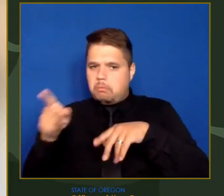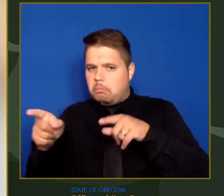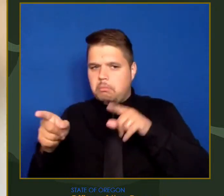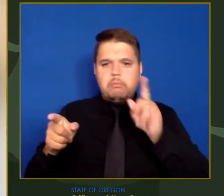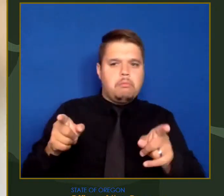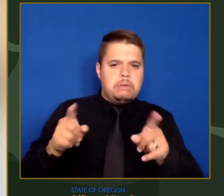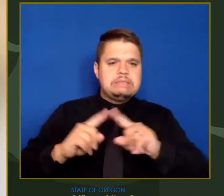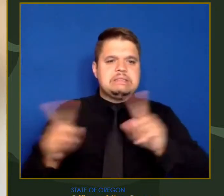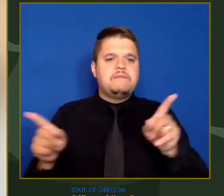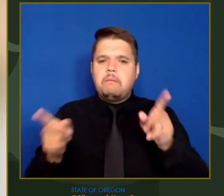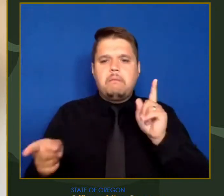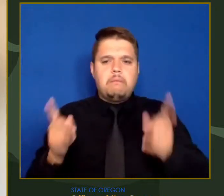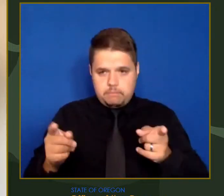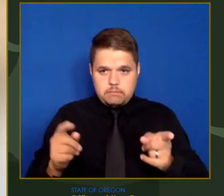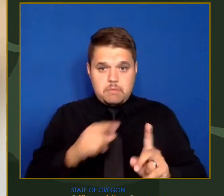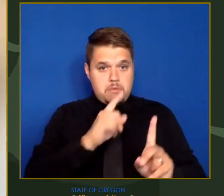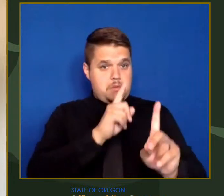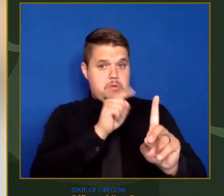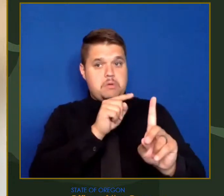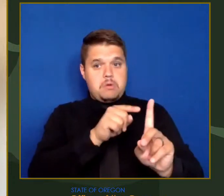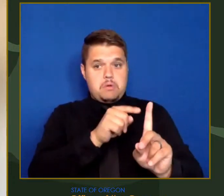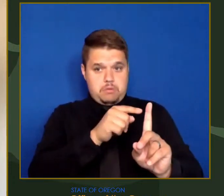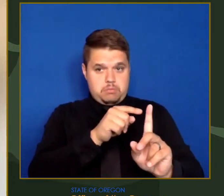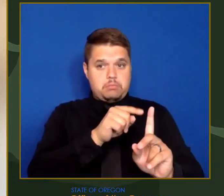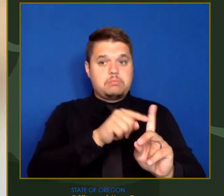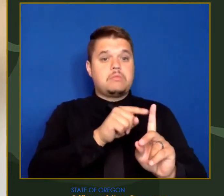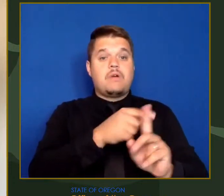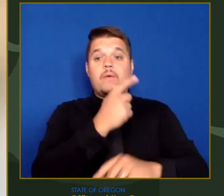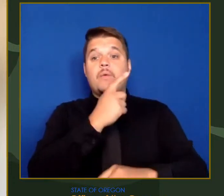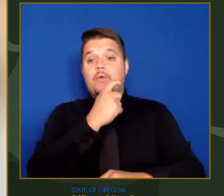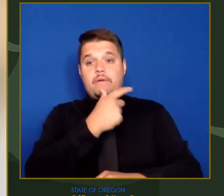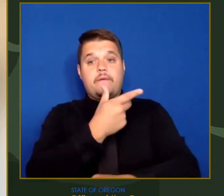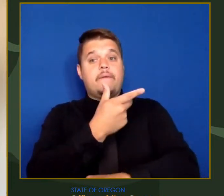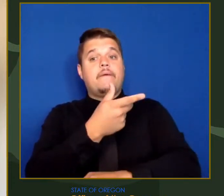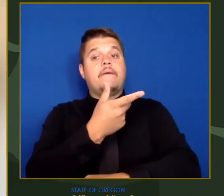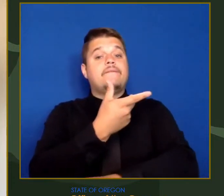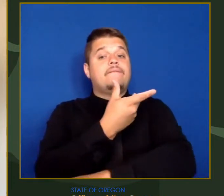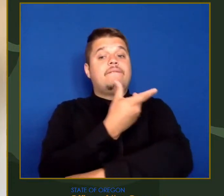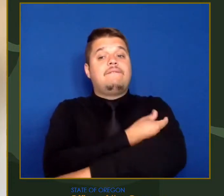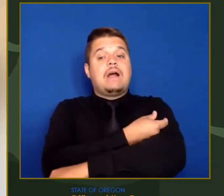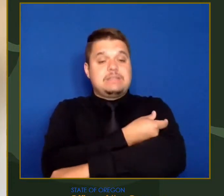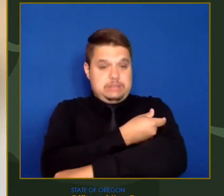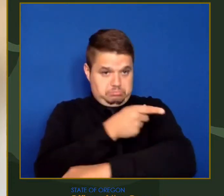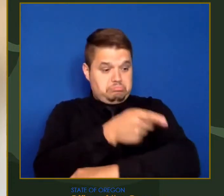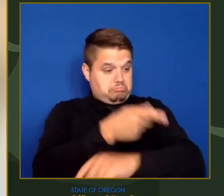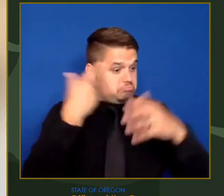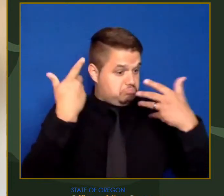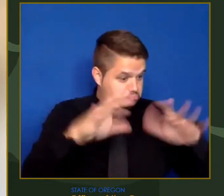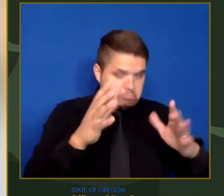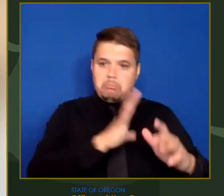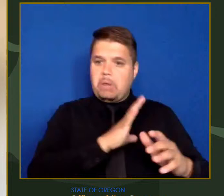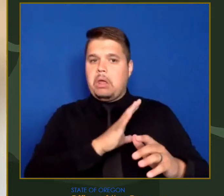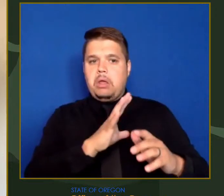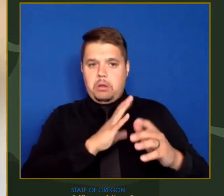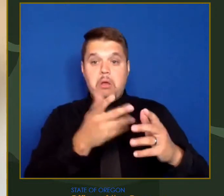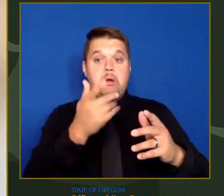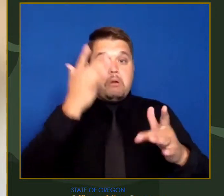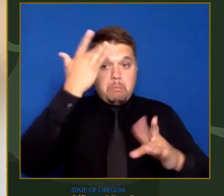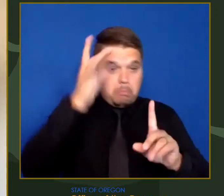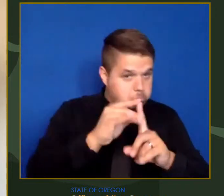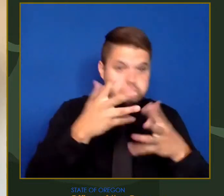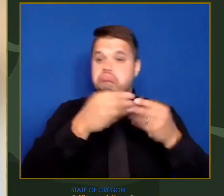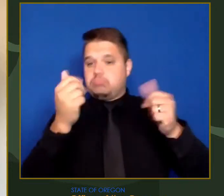population is staying out of the hospital, and the unvaccinated are really the only ones getting into the